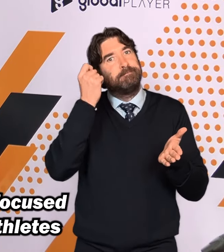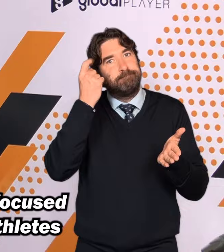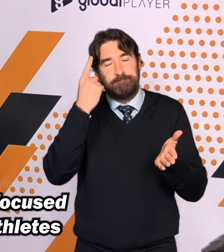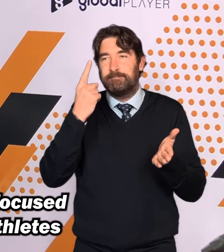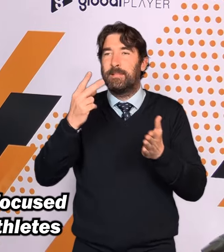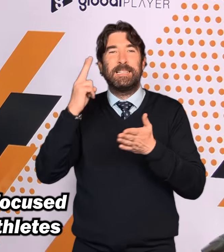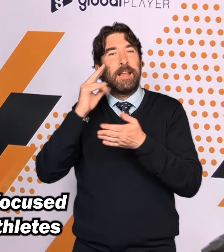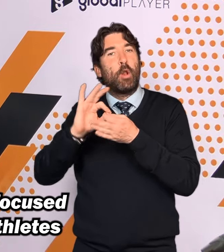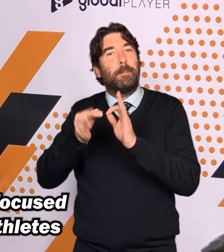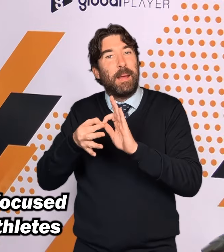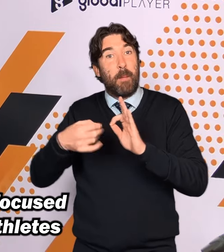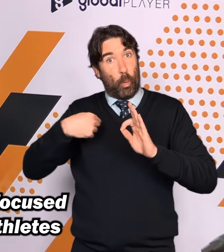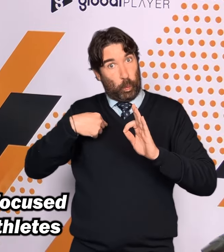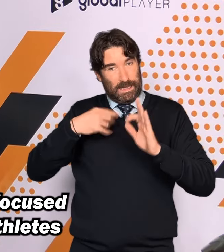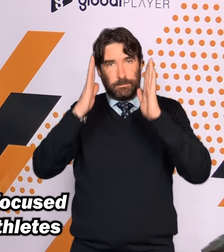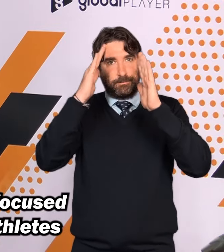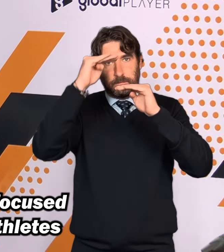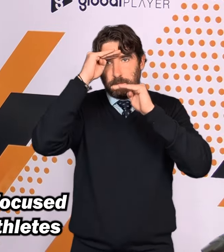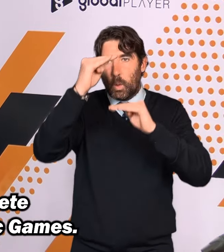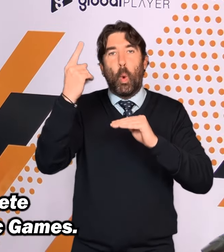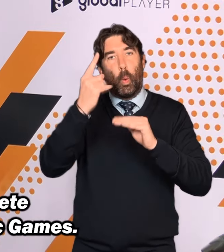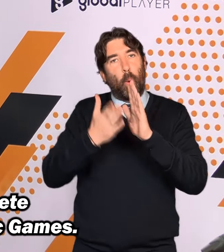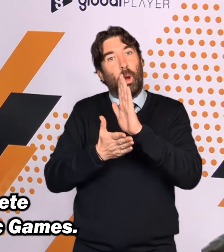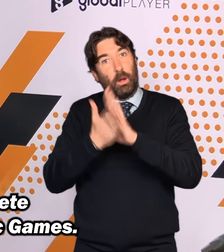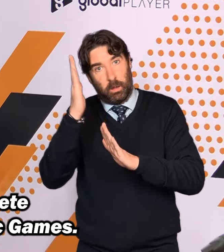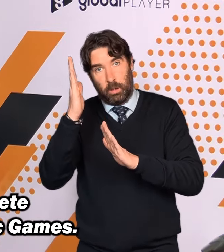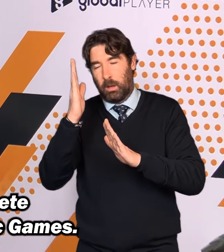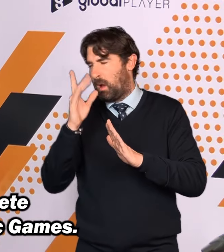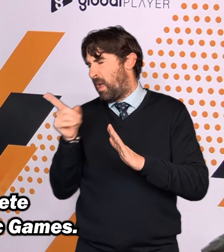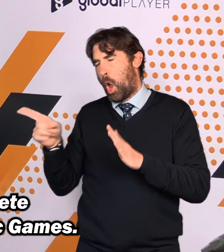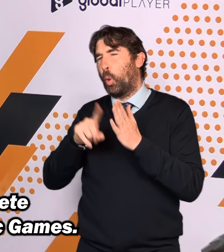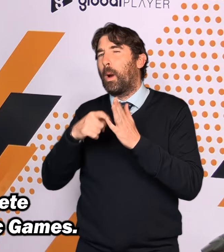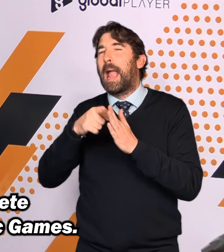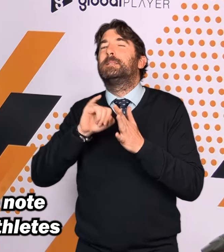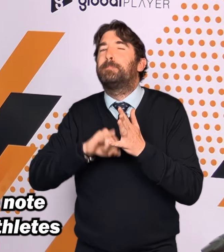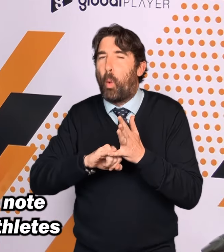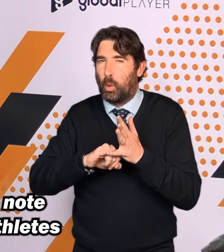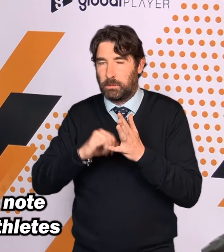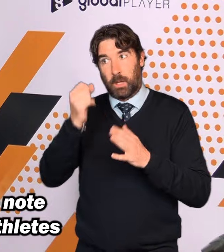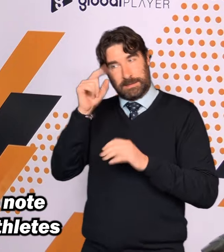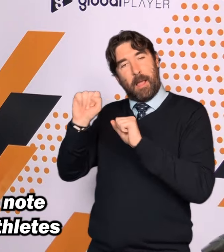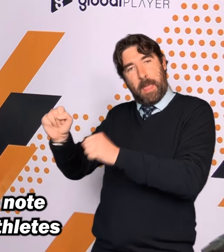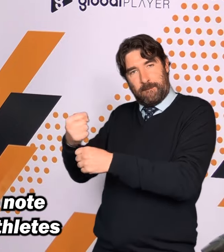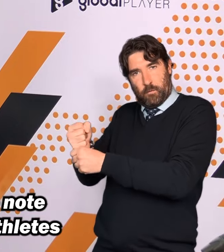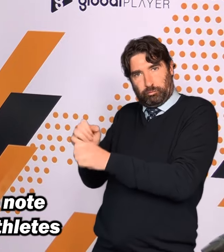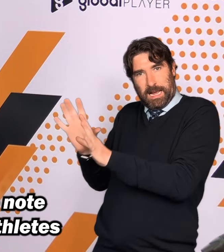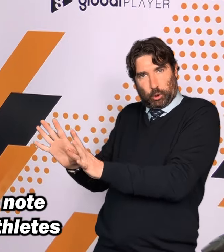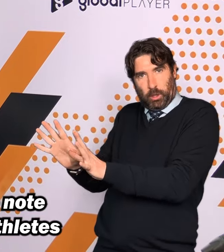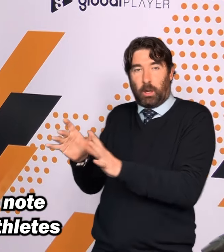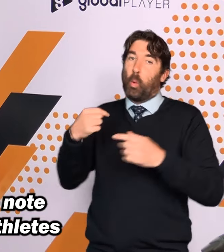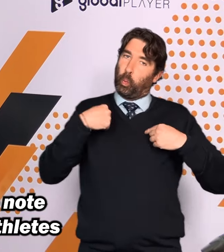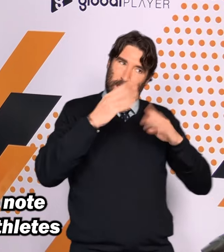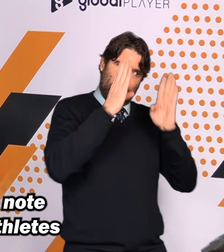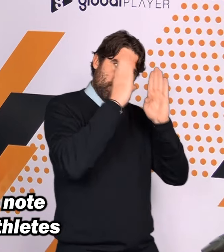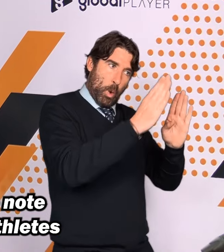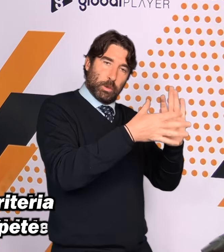our remit is specifically focused on investing in sports and athletes who are eligible to compete at the Olympic and Paralympic Games. However, it is important to note that where